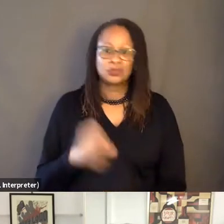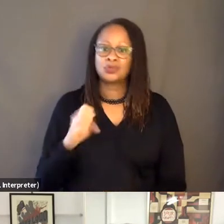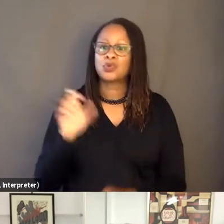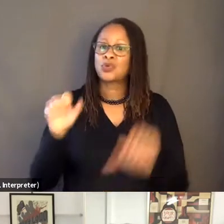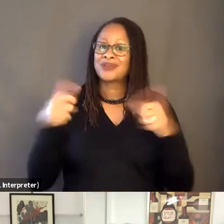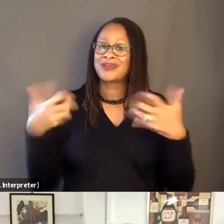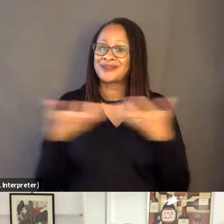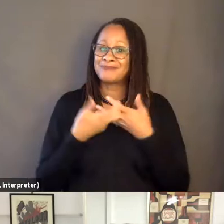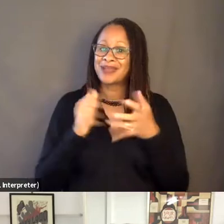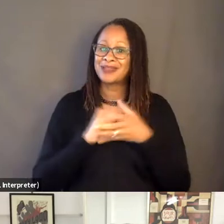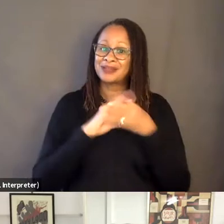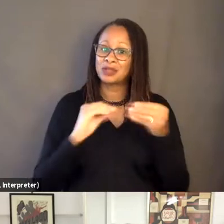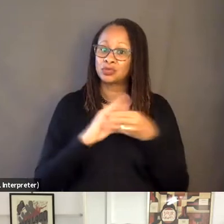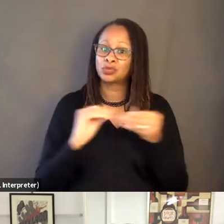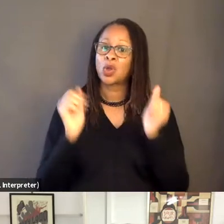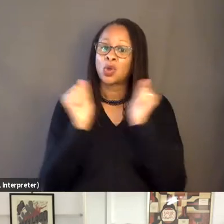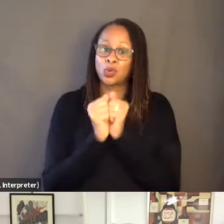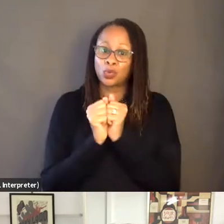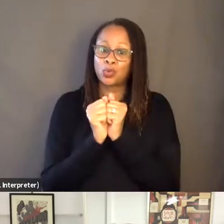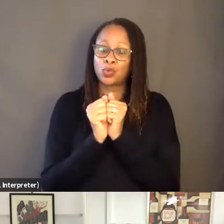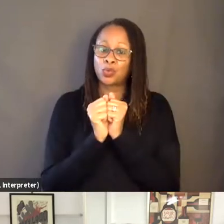this narration with